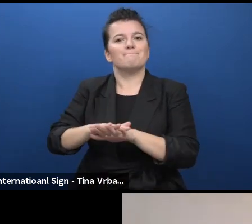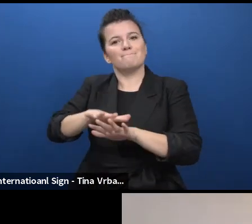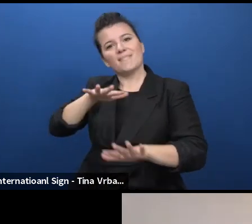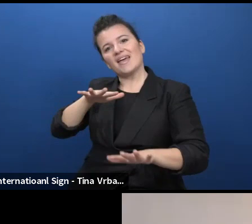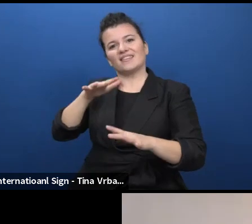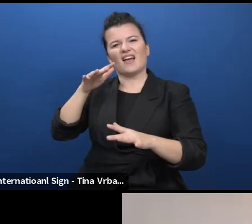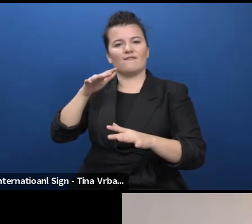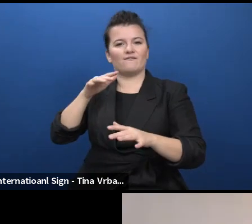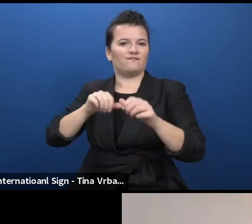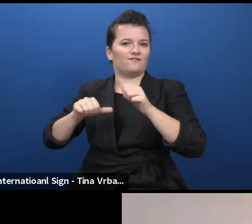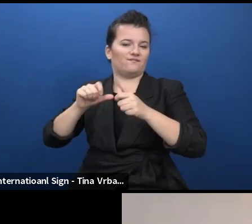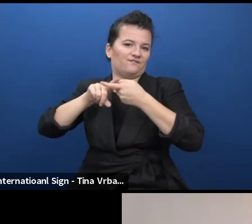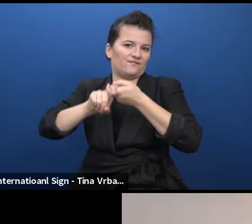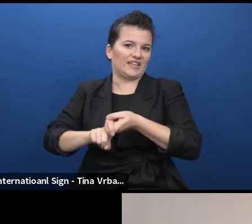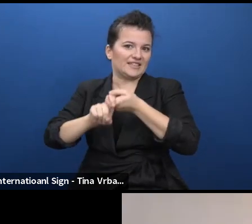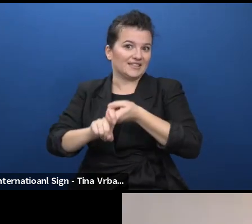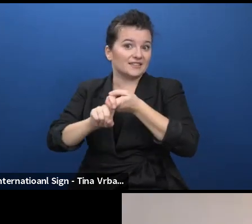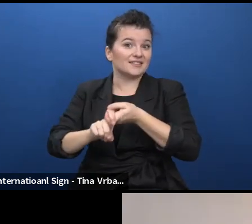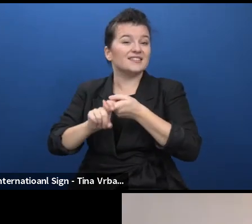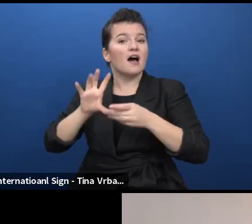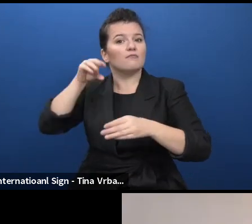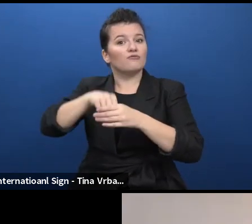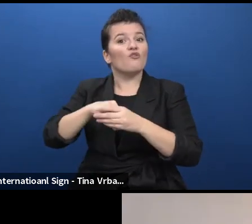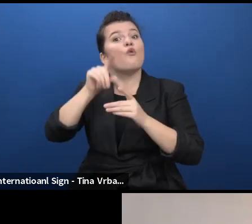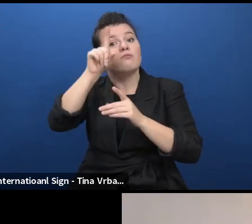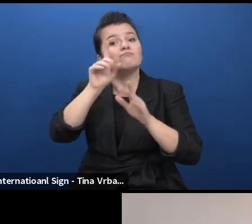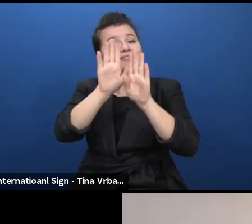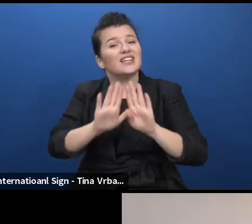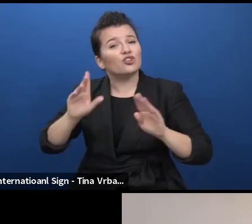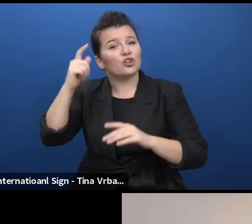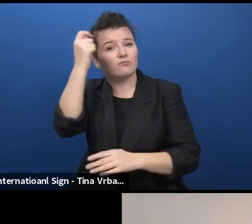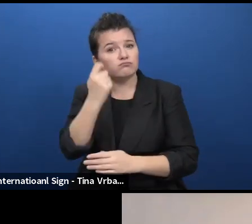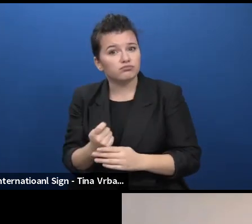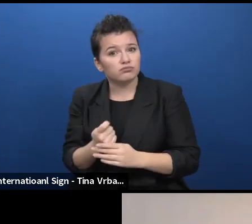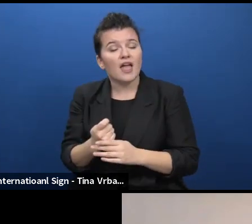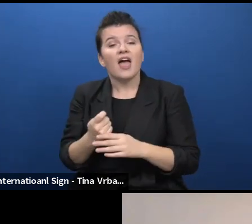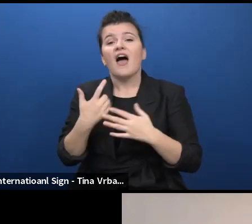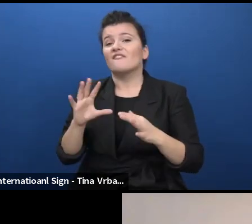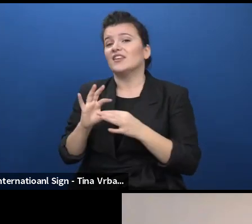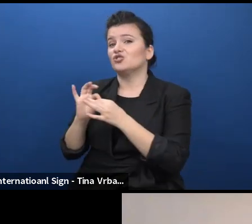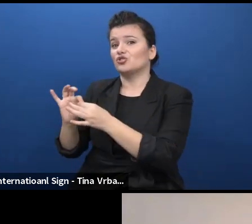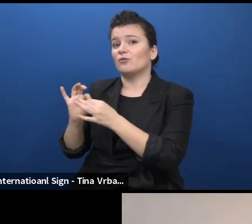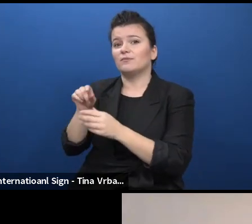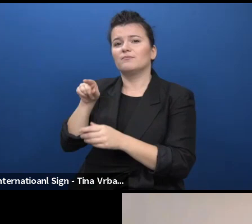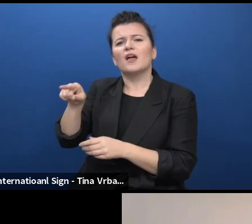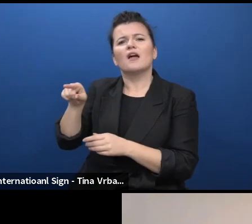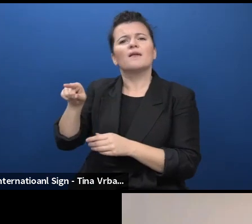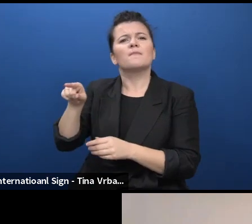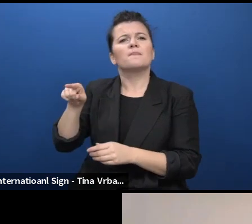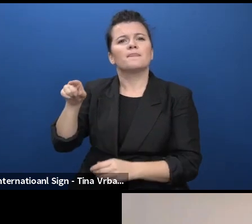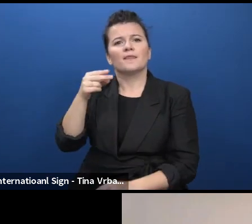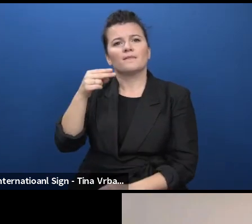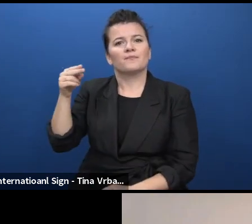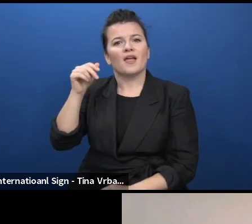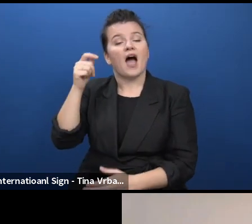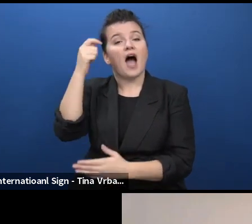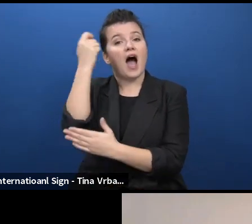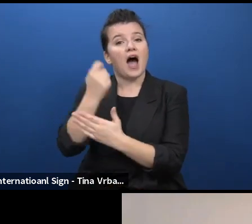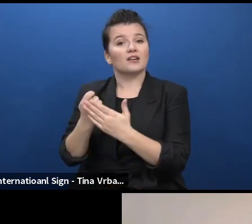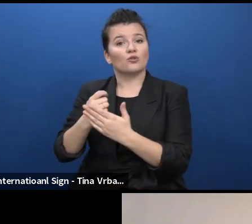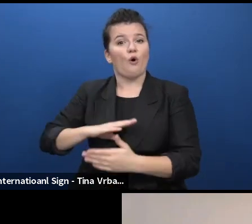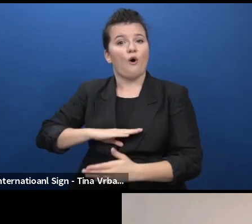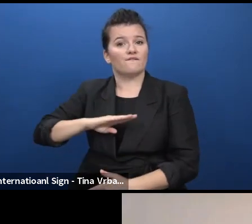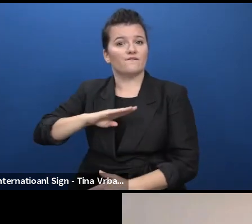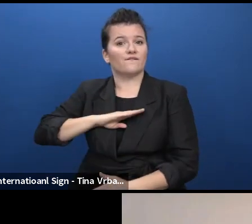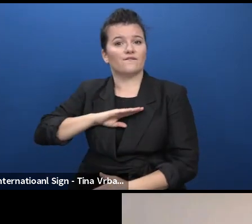part in a creative Europe funded European theatre collaboration project called The Art of Aging